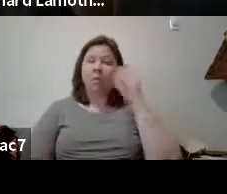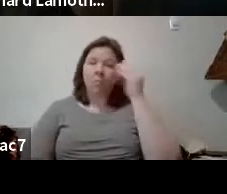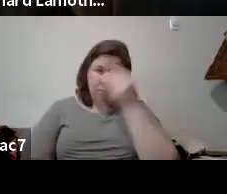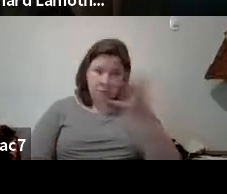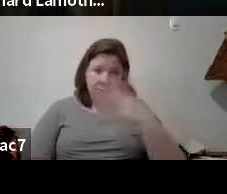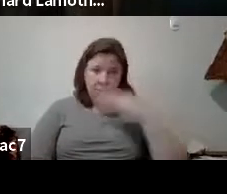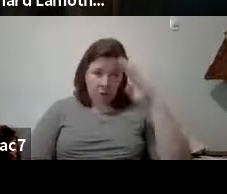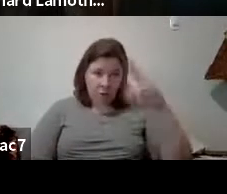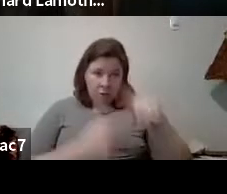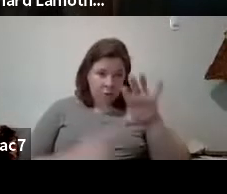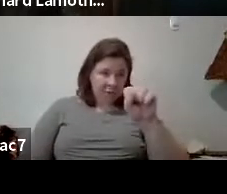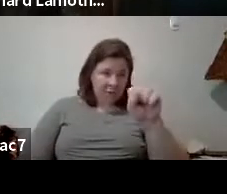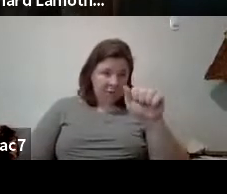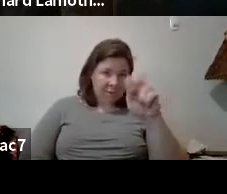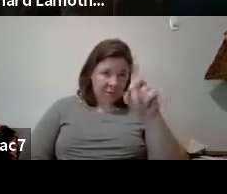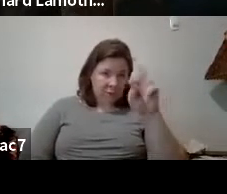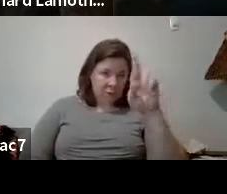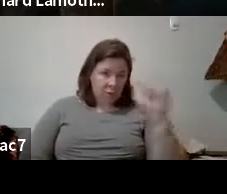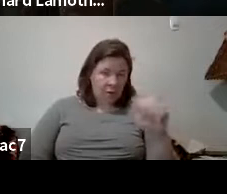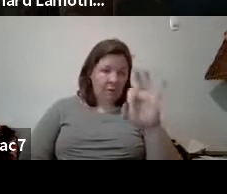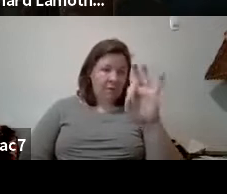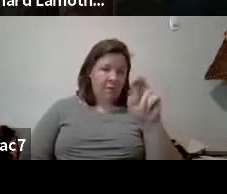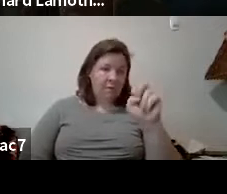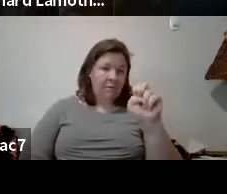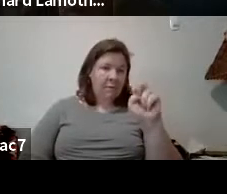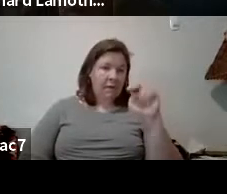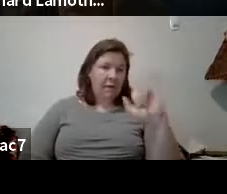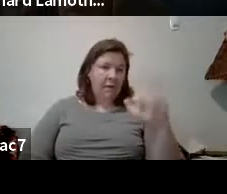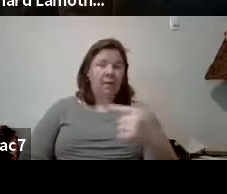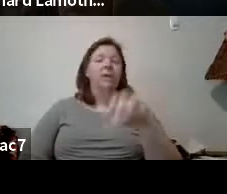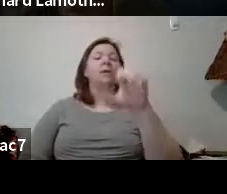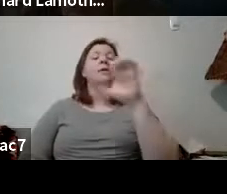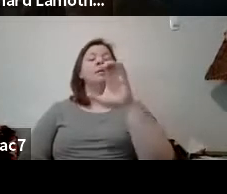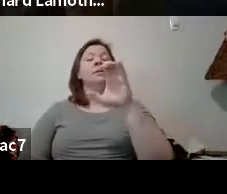I'm saying welcome to her. Cynthia Deering, Trevor Peters,